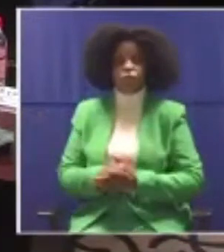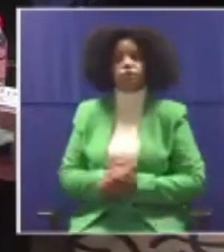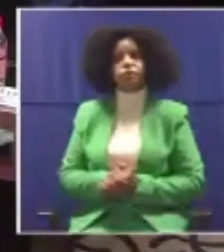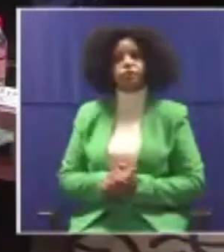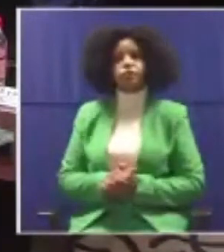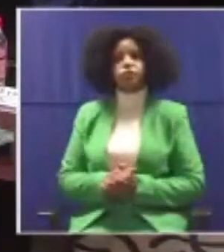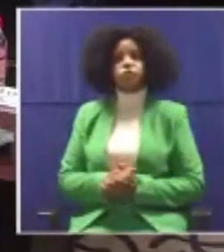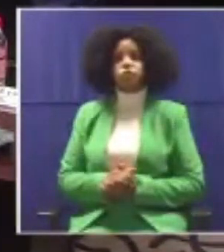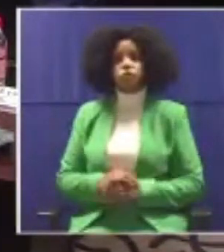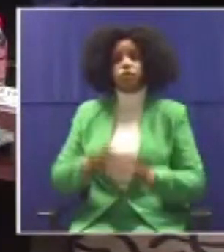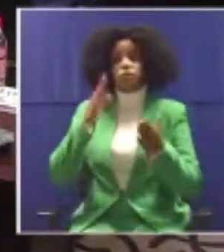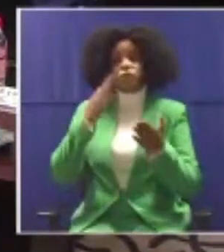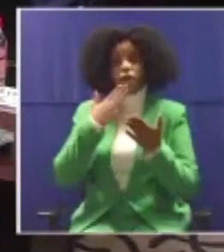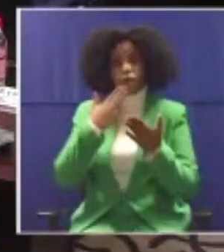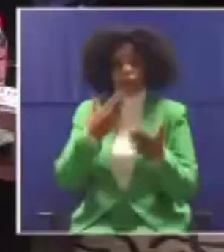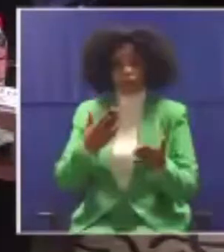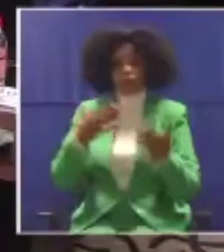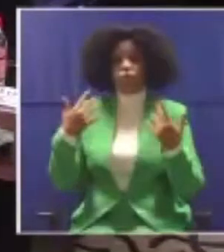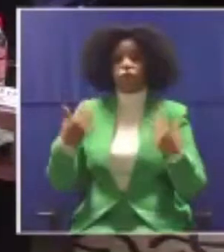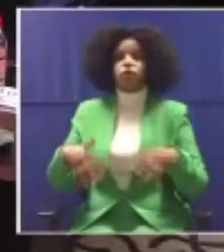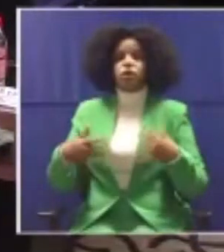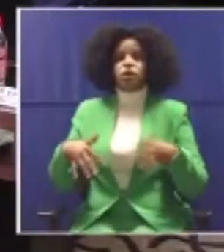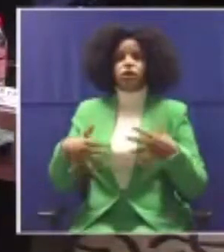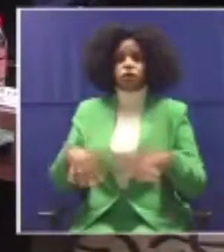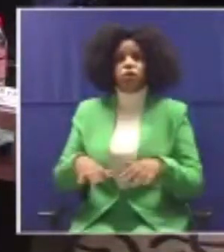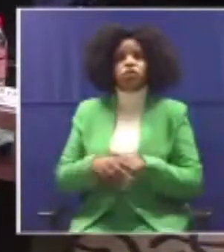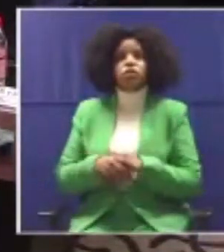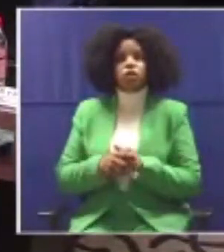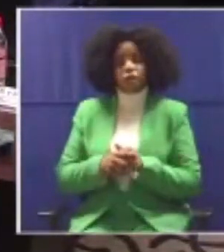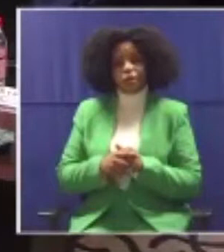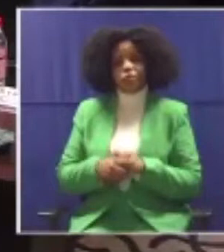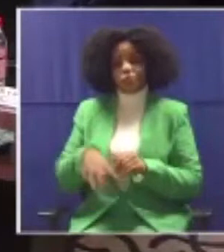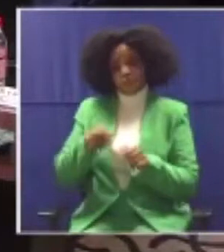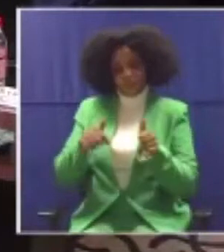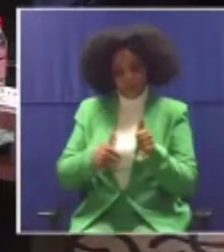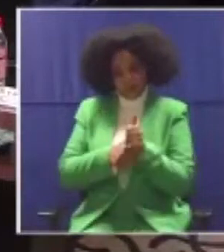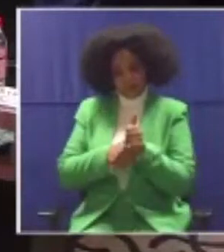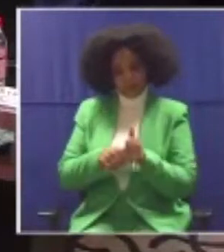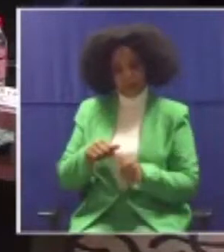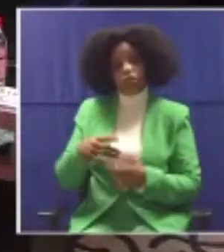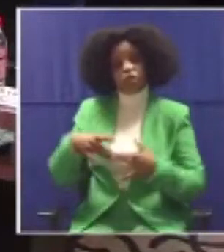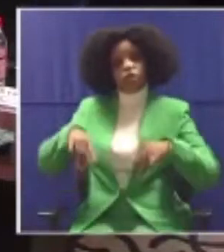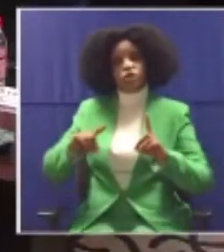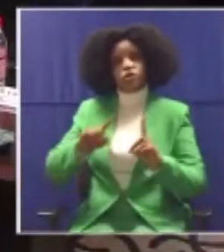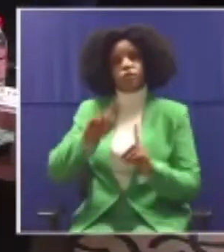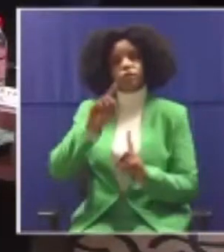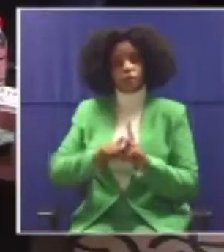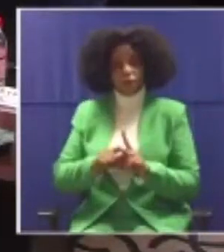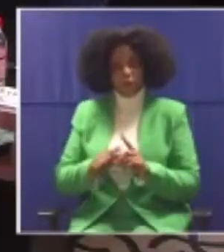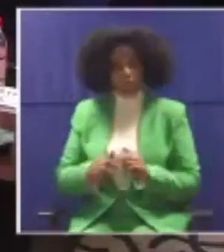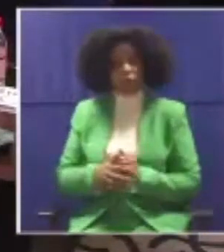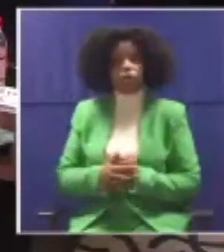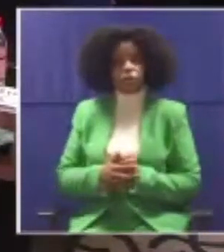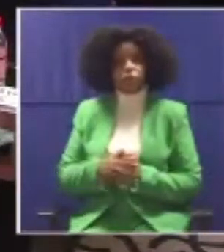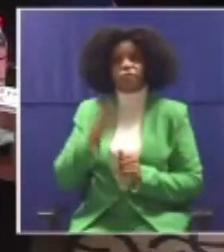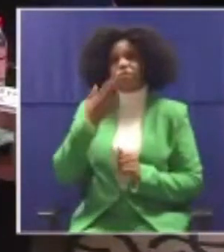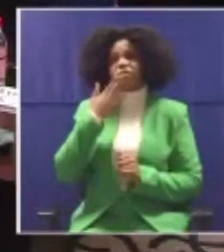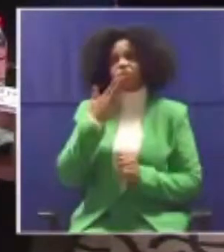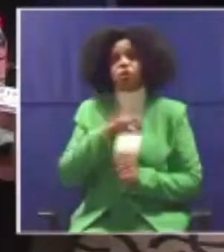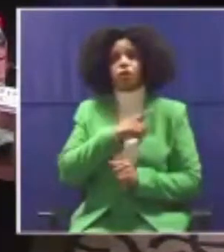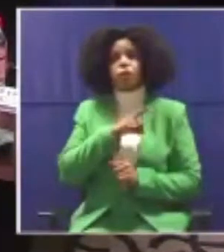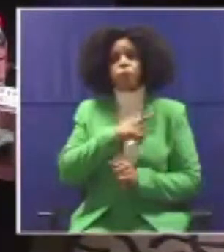Chairperson. Thank you, Deputy President, for your emphasis on the centrality of the family as a basic unit of